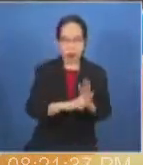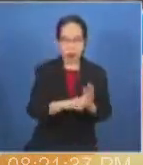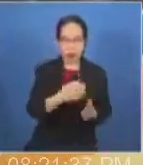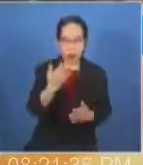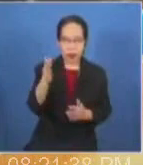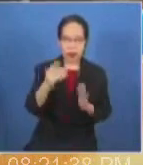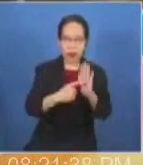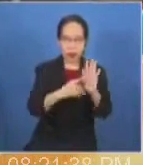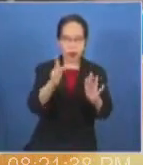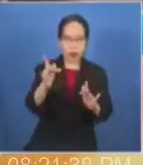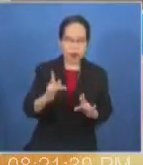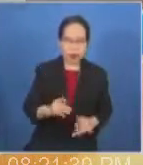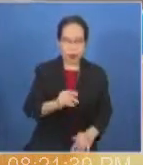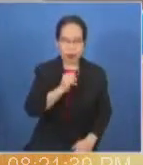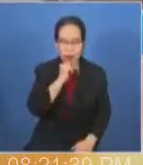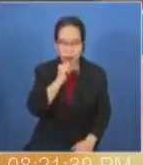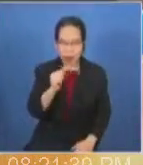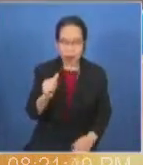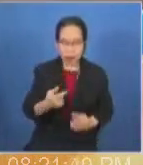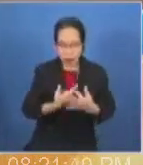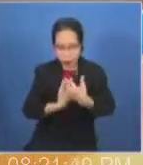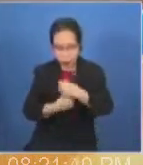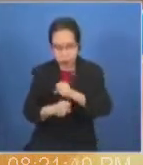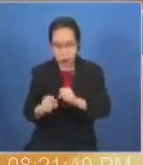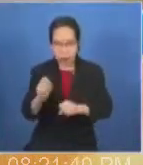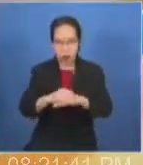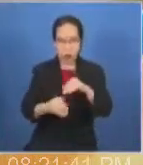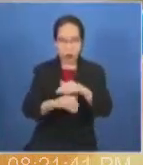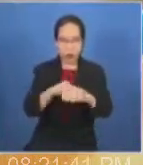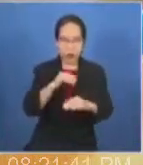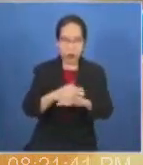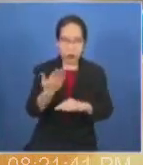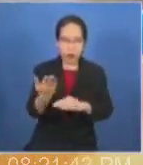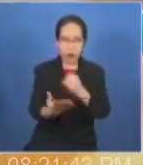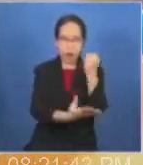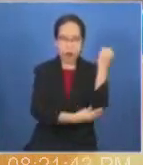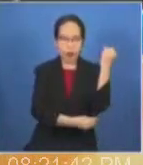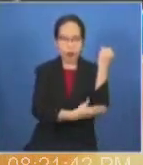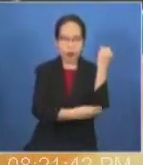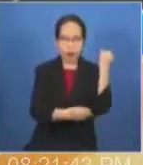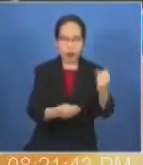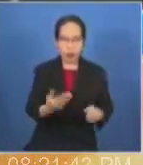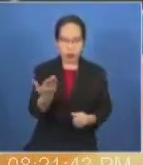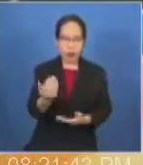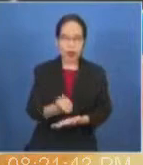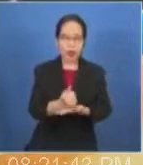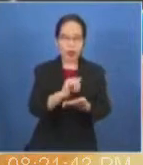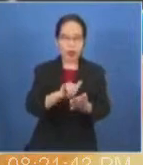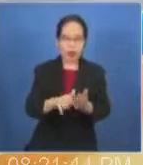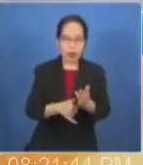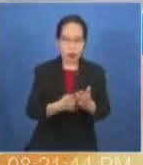If, for example, you felt mercy, you did not afflict the person, you gave him relief,